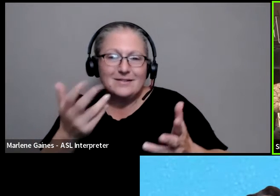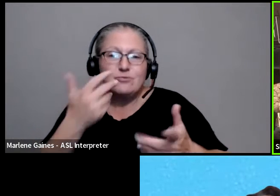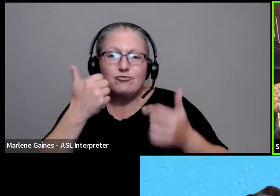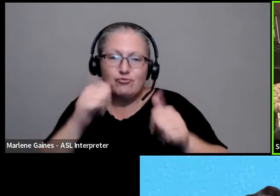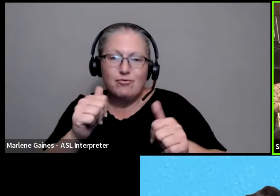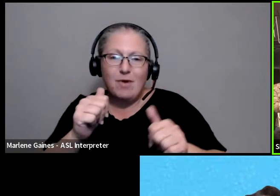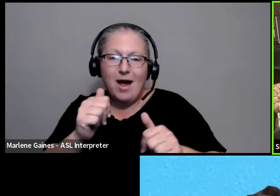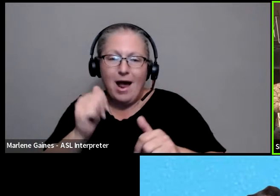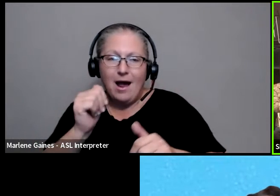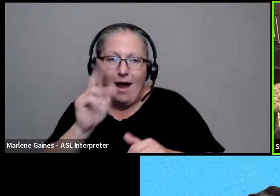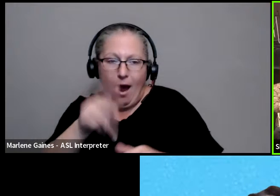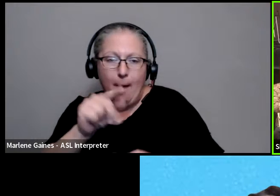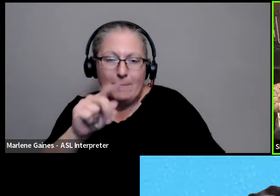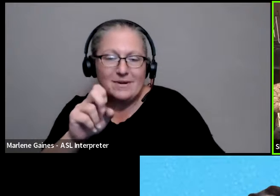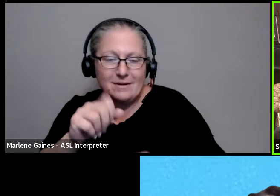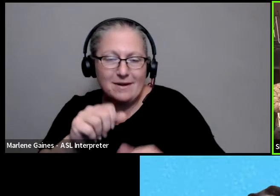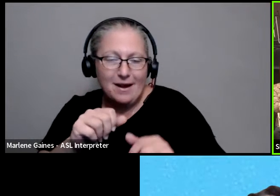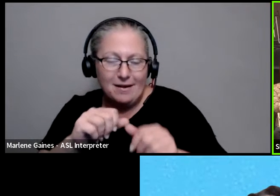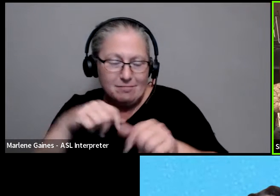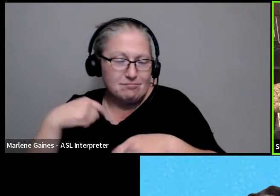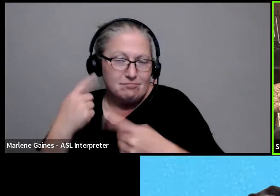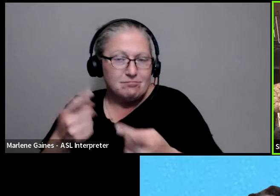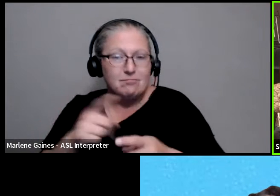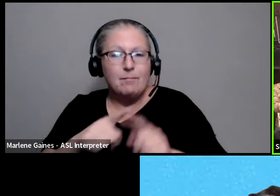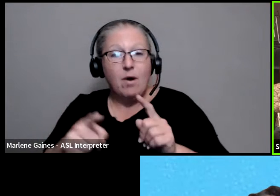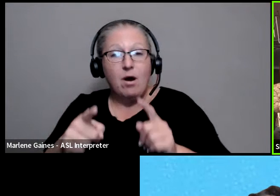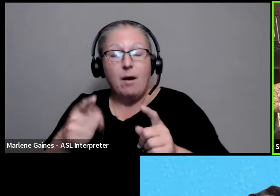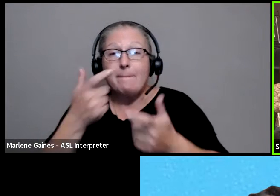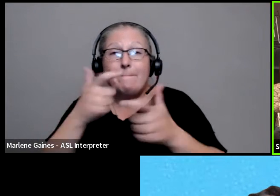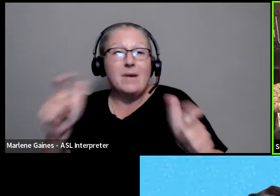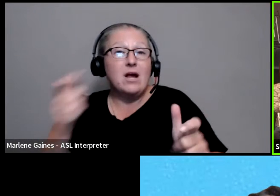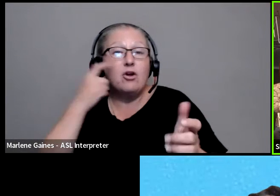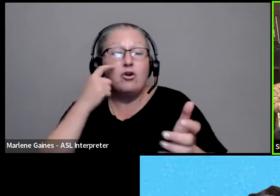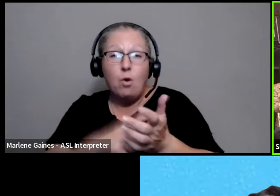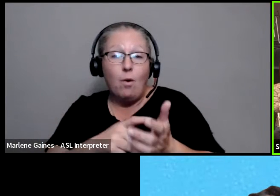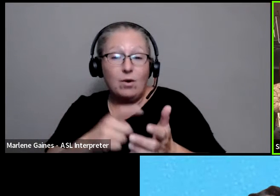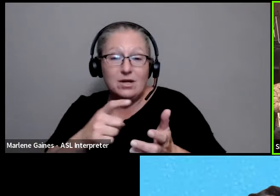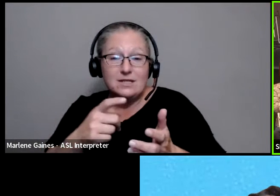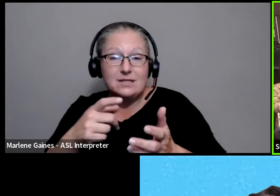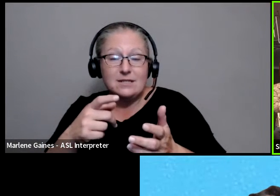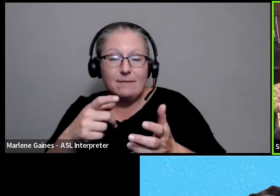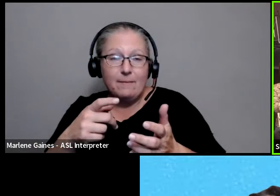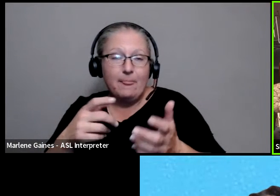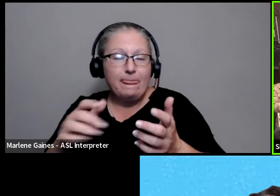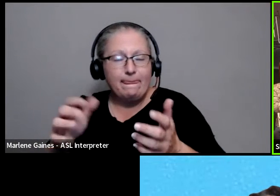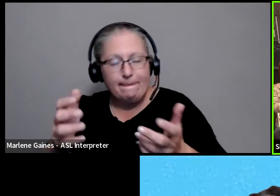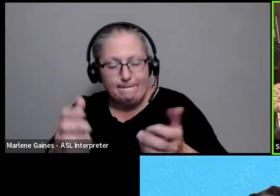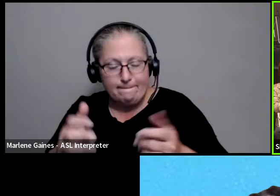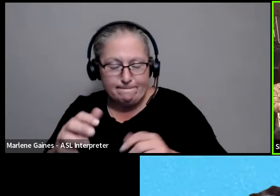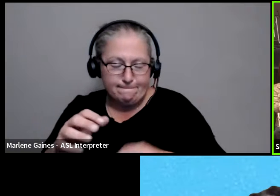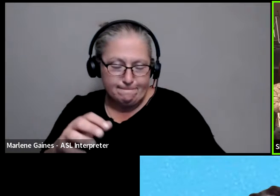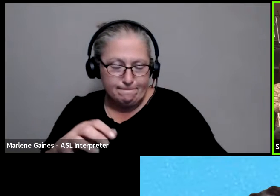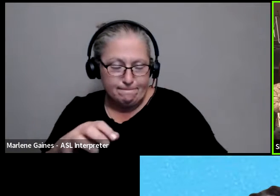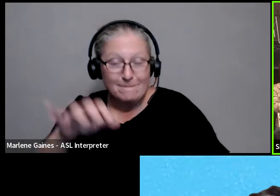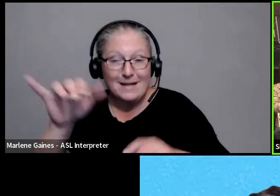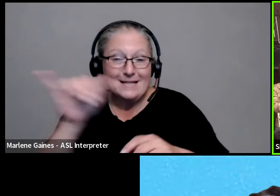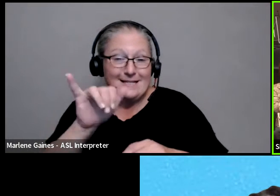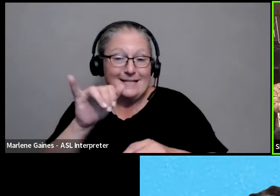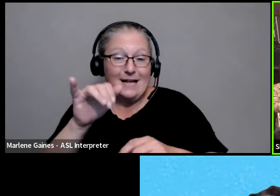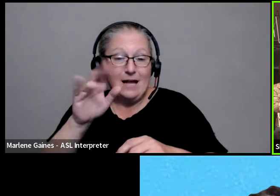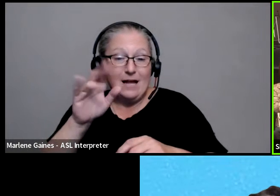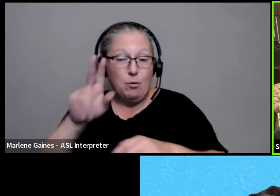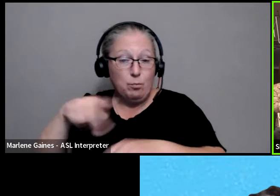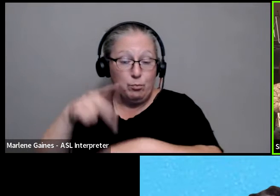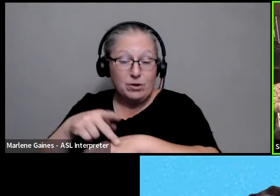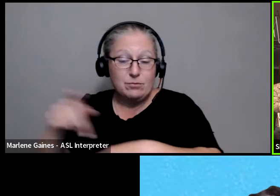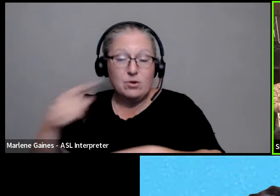keep that updated. But I think the biggest factor for us that I've noticed is the volume, similar to Principal Shu's gone up on the